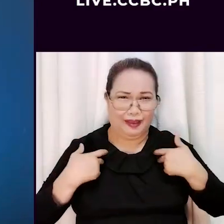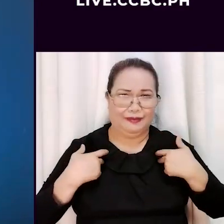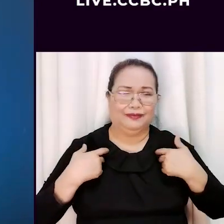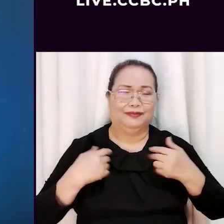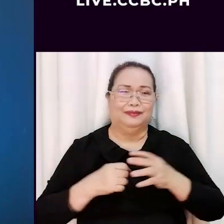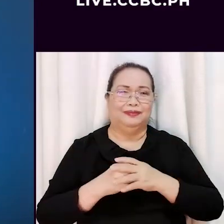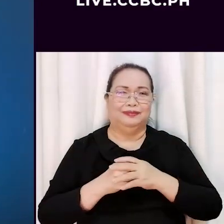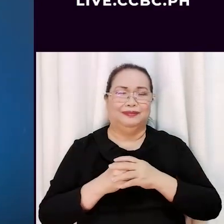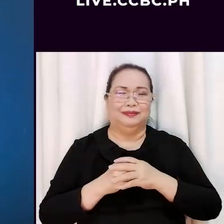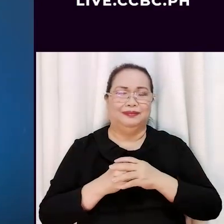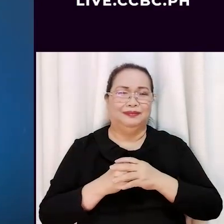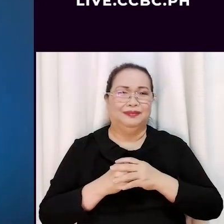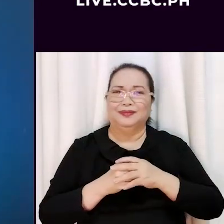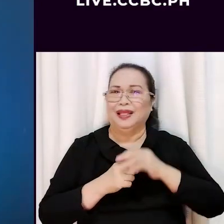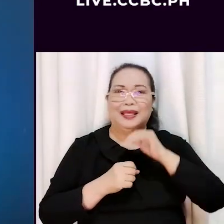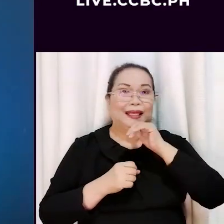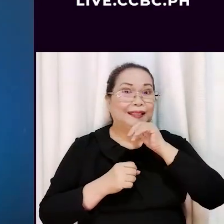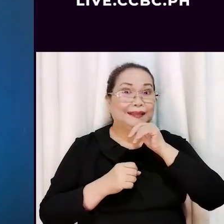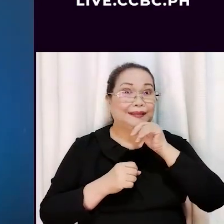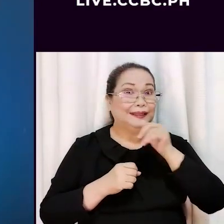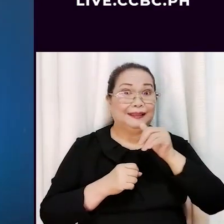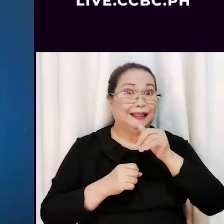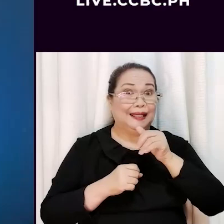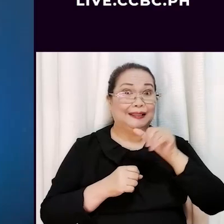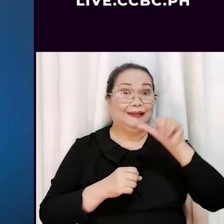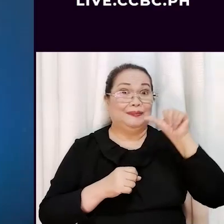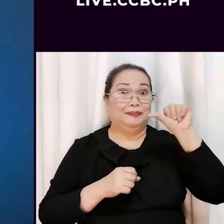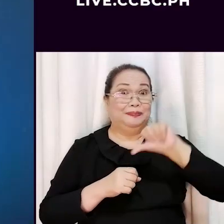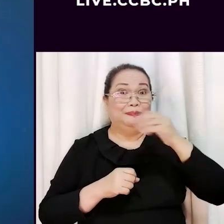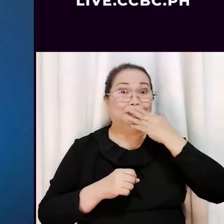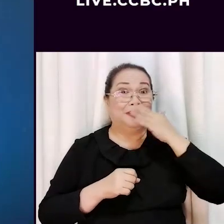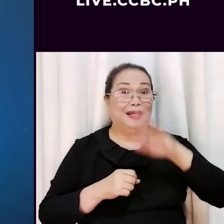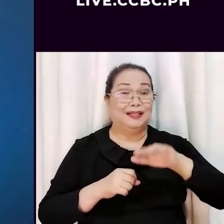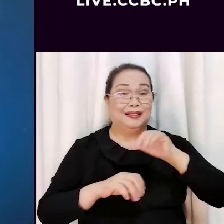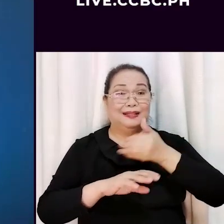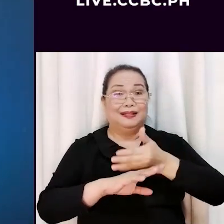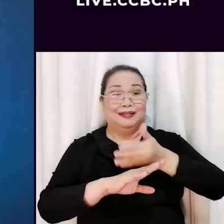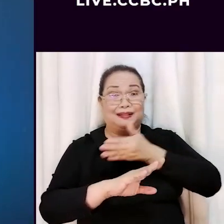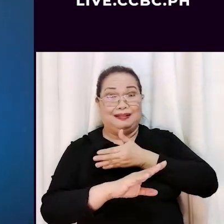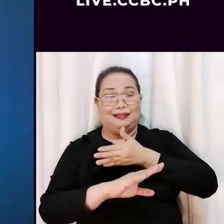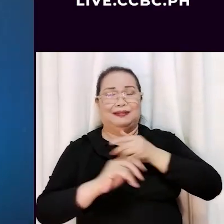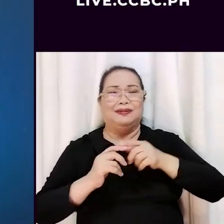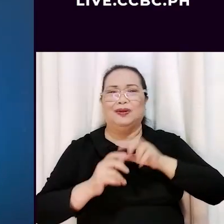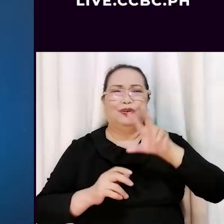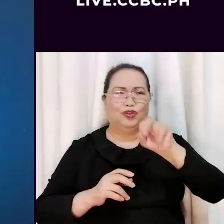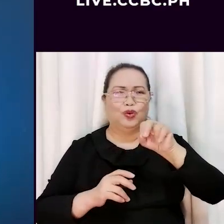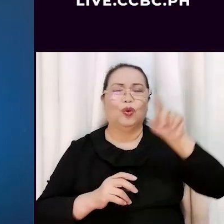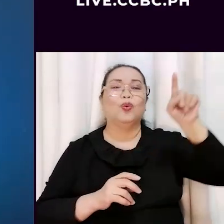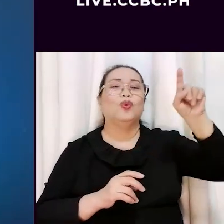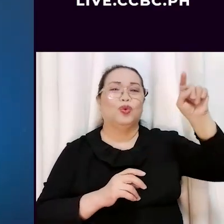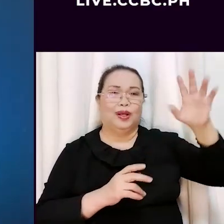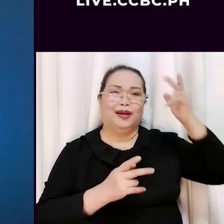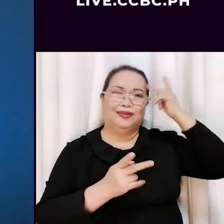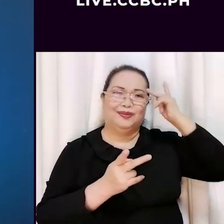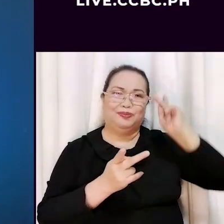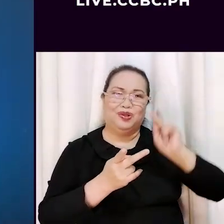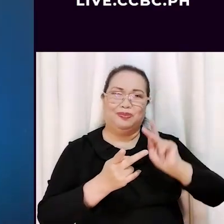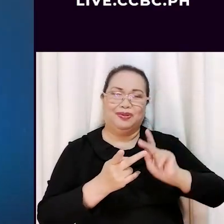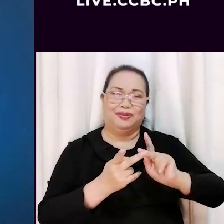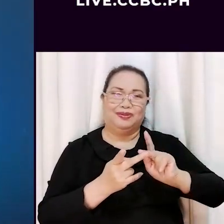These are not setbacks. They are divine setups, as I